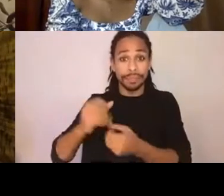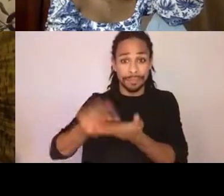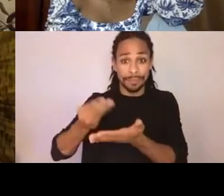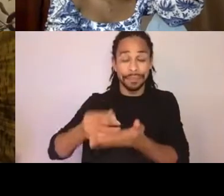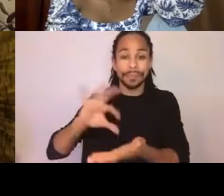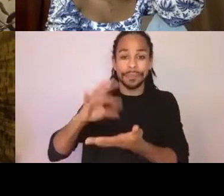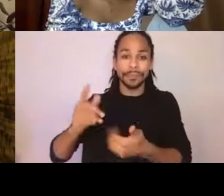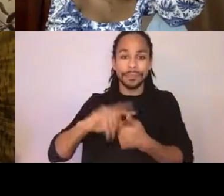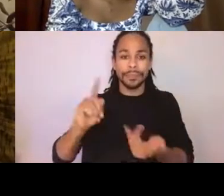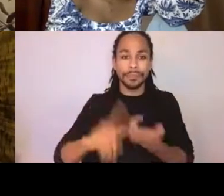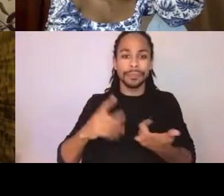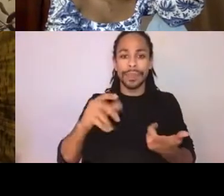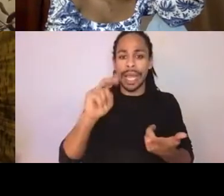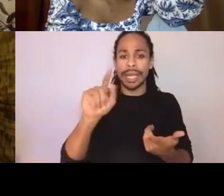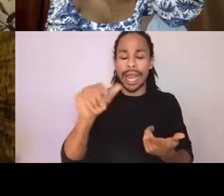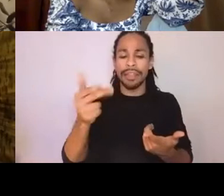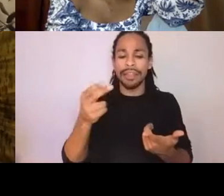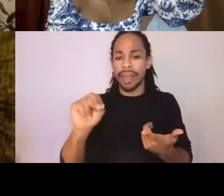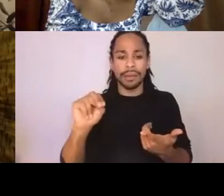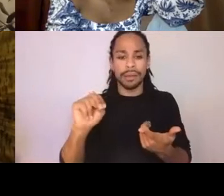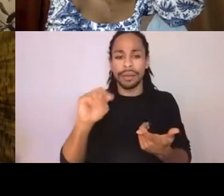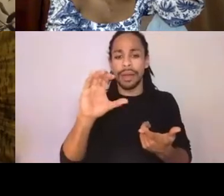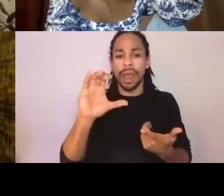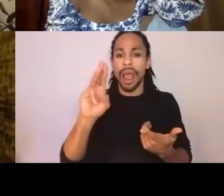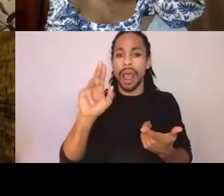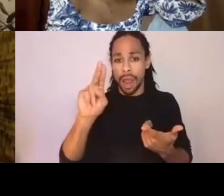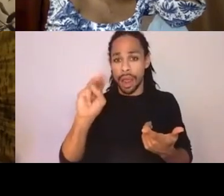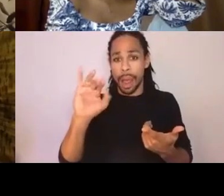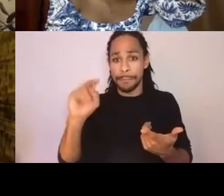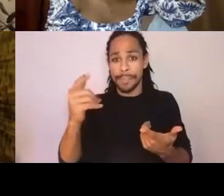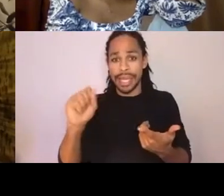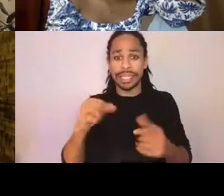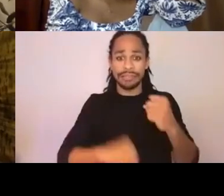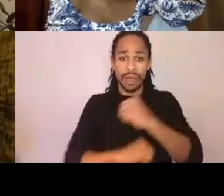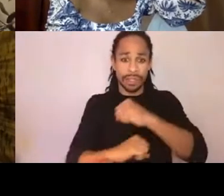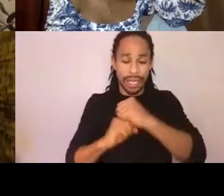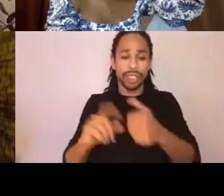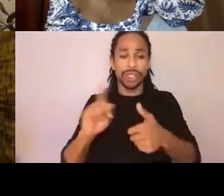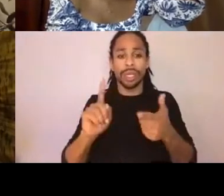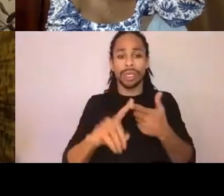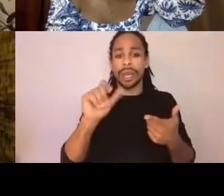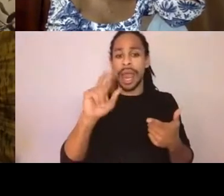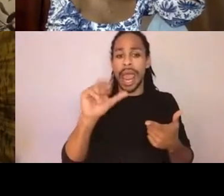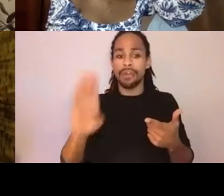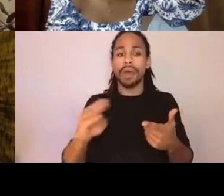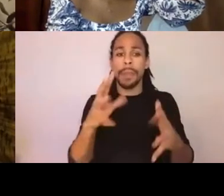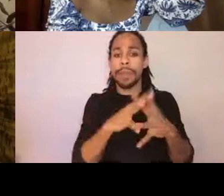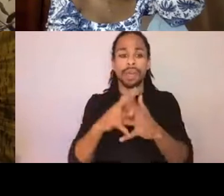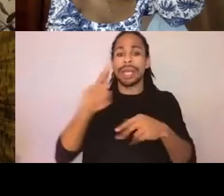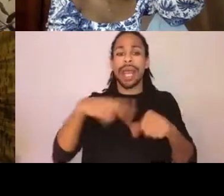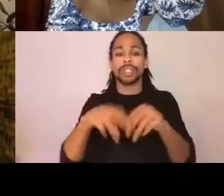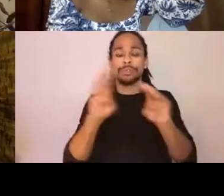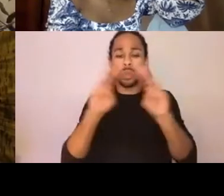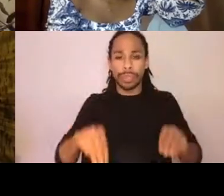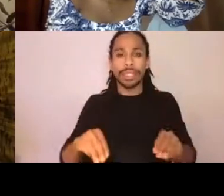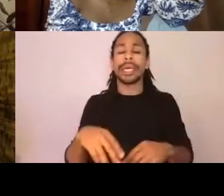National Museum, and Andy from Naini Chen Dance Company. So I'm going to move on. I encourage